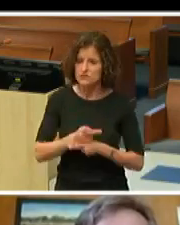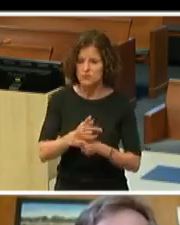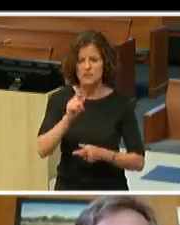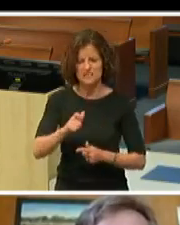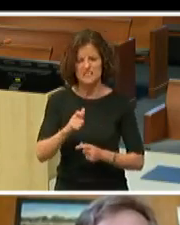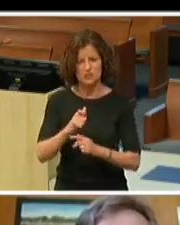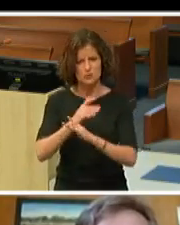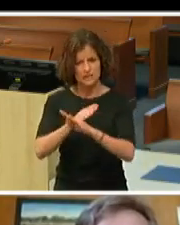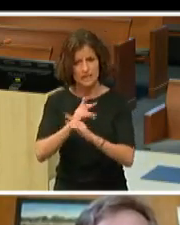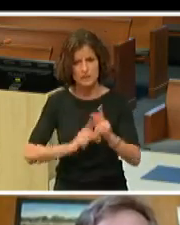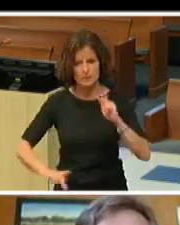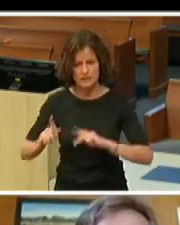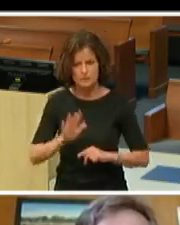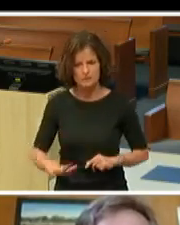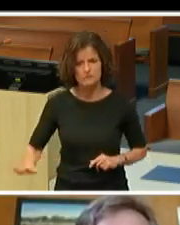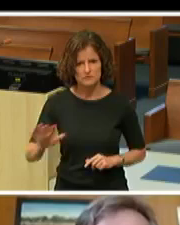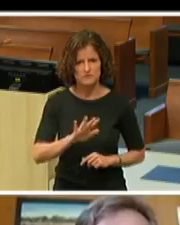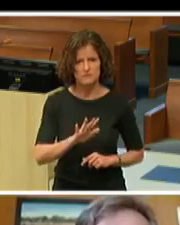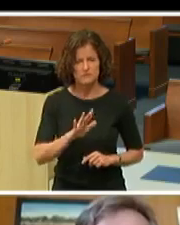those folks. I was in line